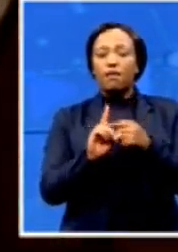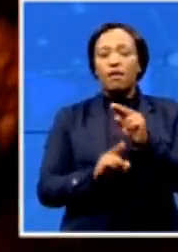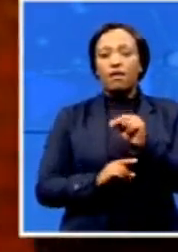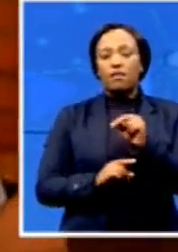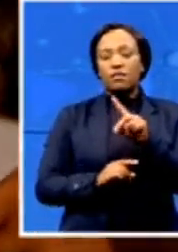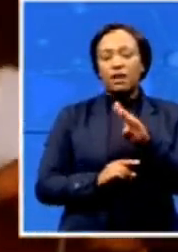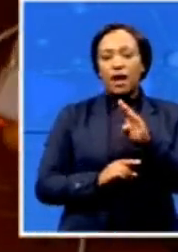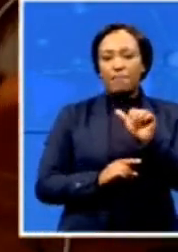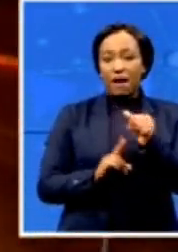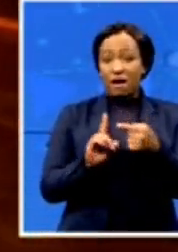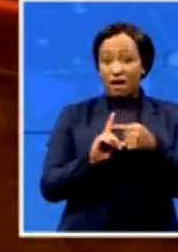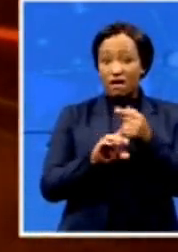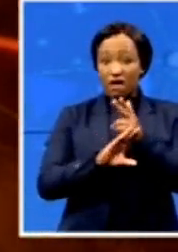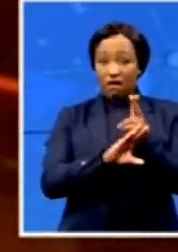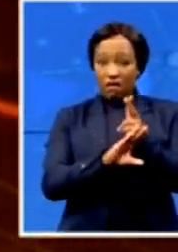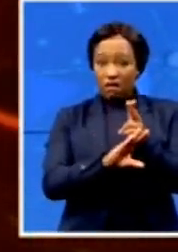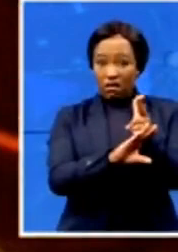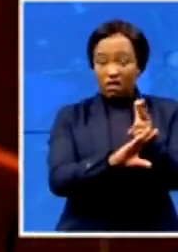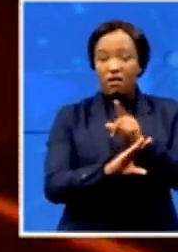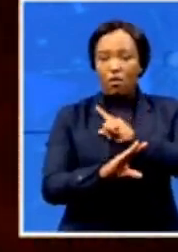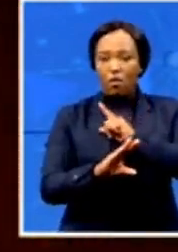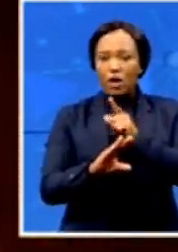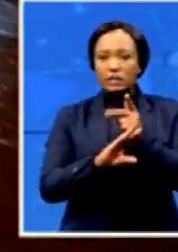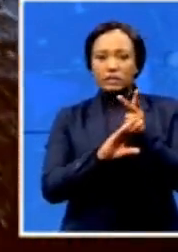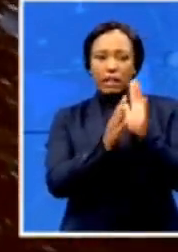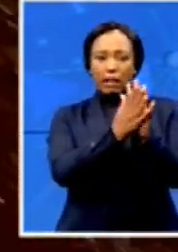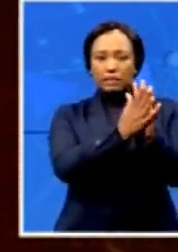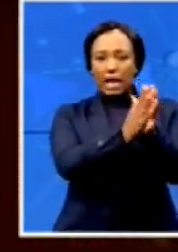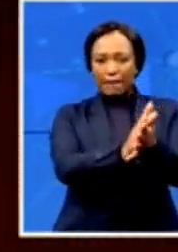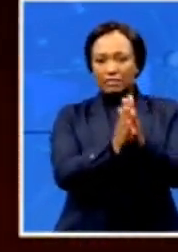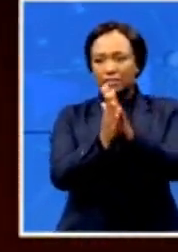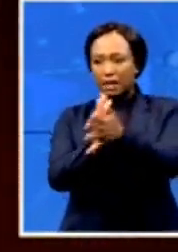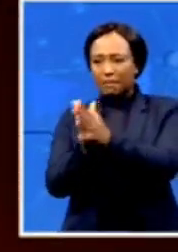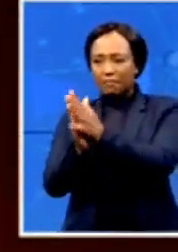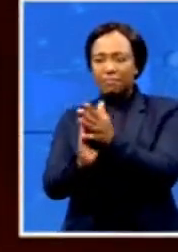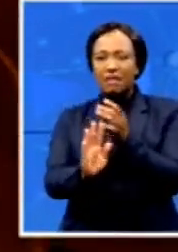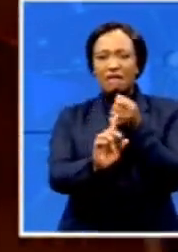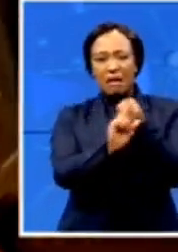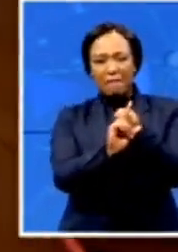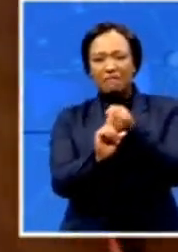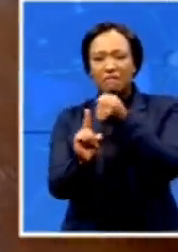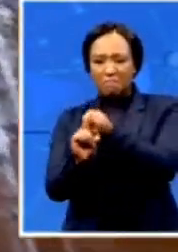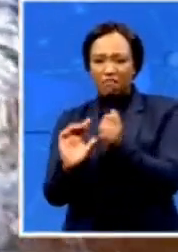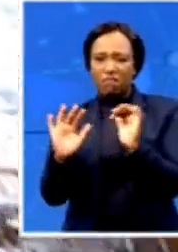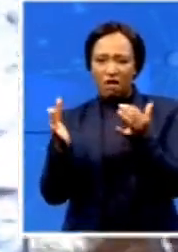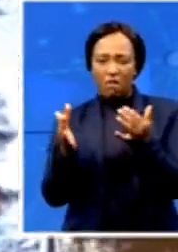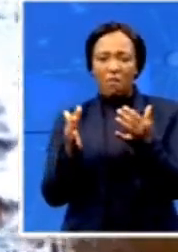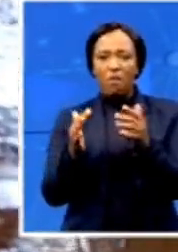minister, seeing the damage and the impacts herself. As you may see, that there